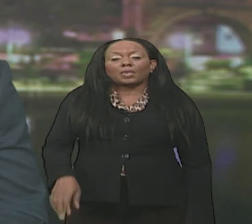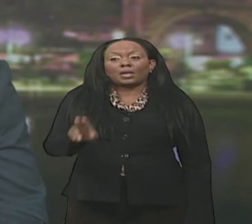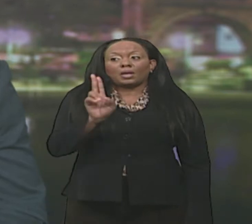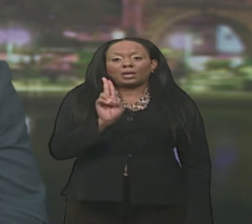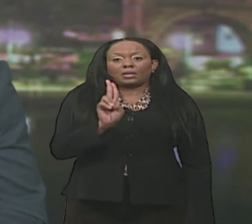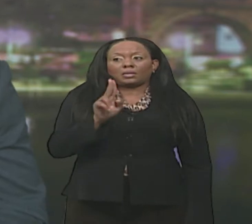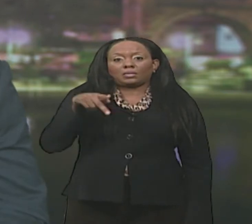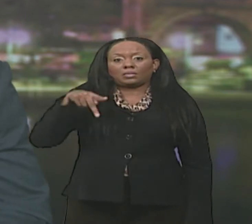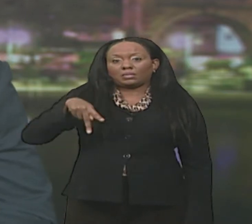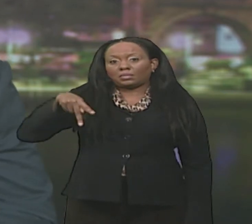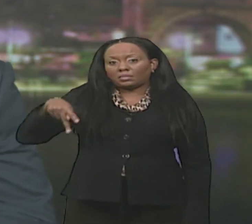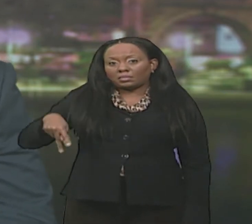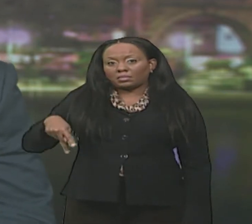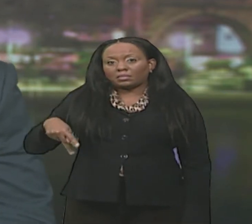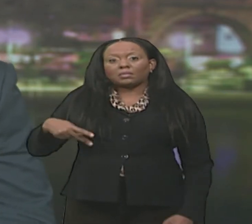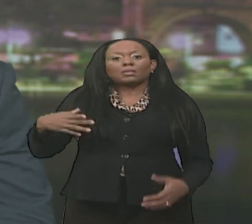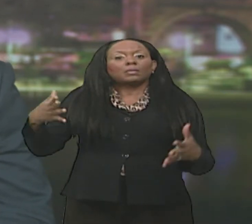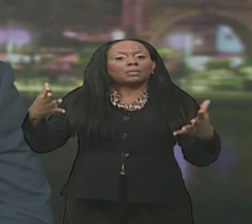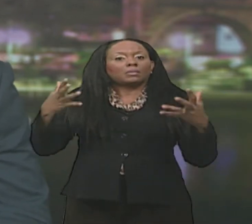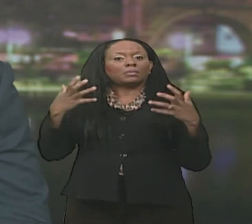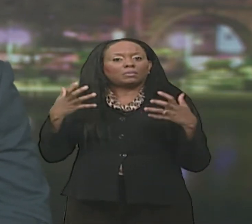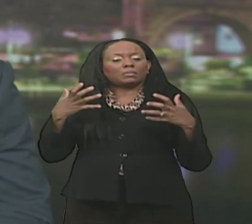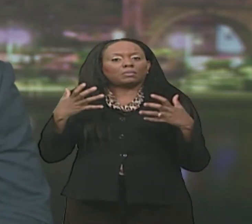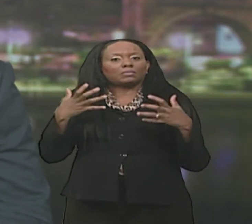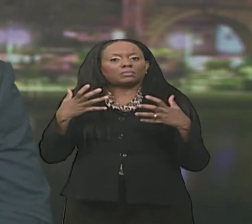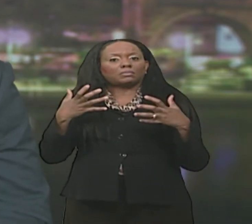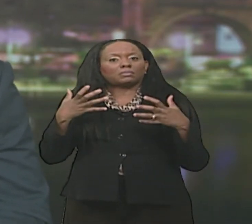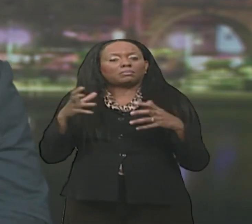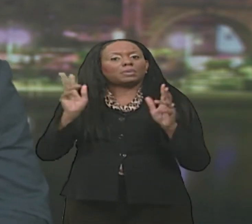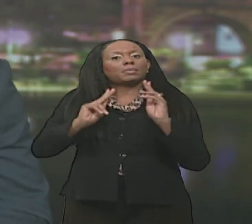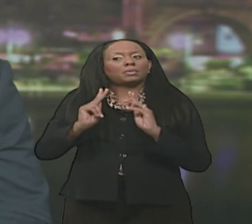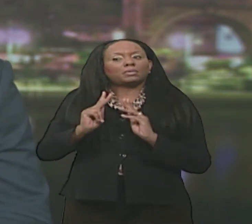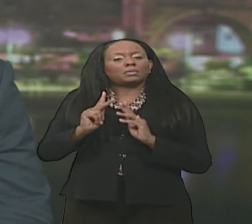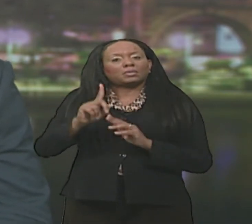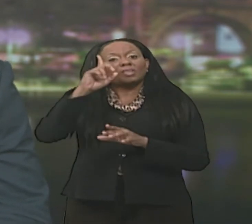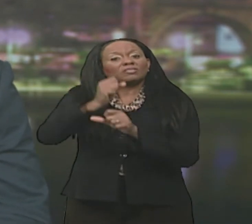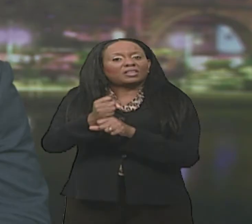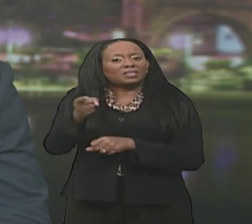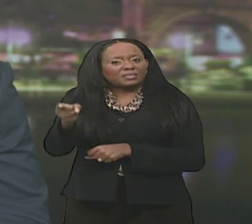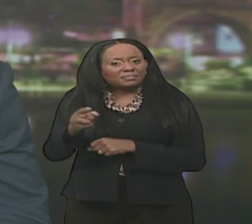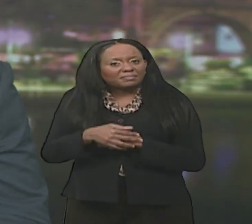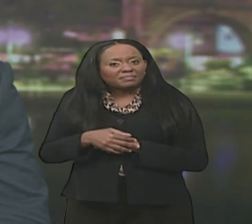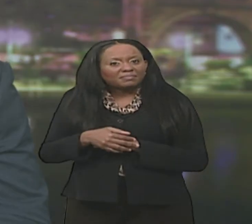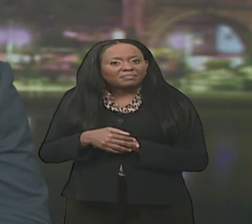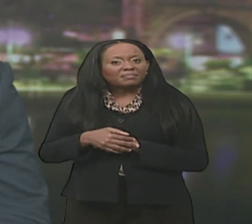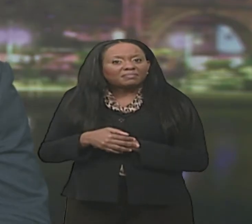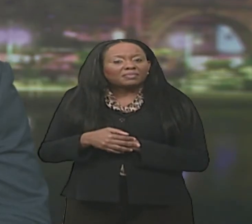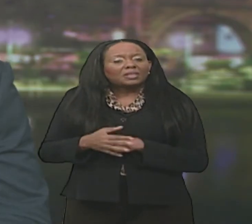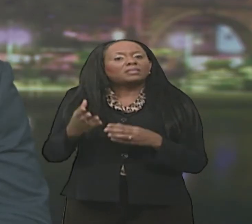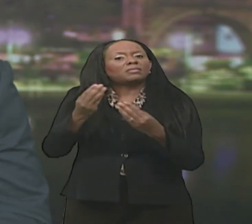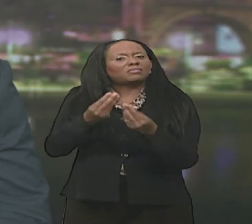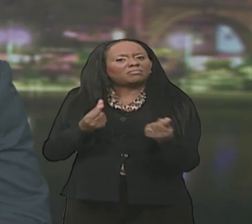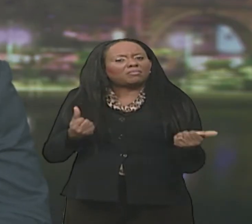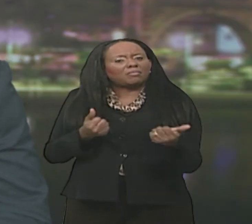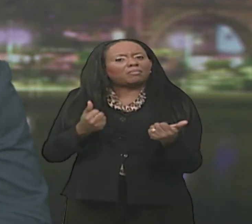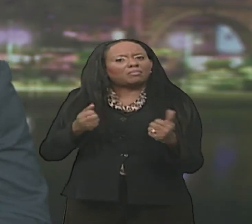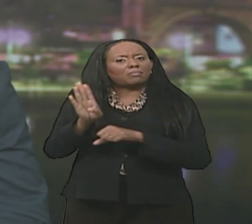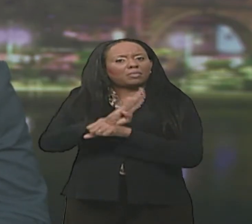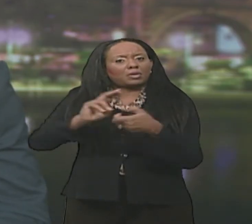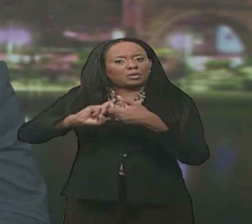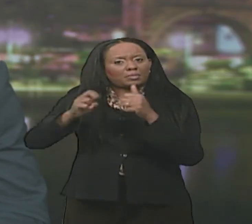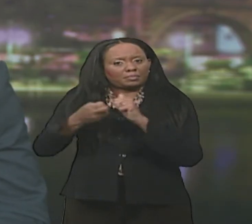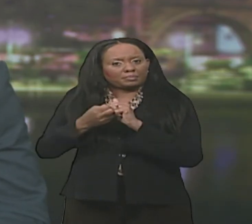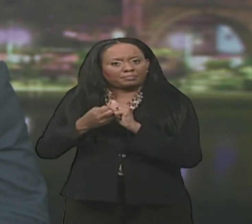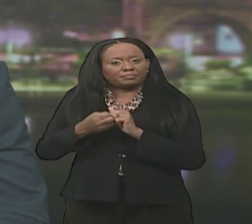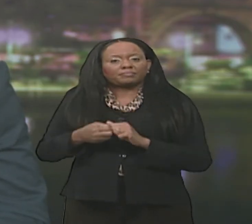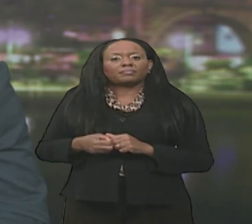The United Progressive Party is asking for time to solve the ills facing Barbados should they be successful at the upcoming polls. Candidate for St.